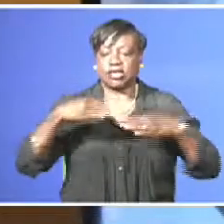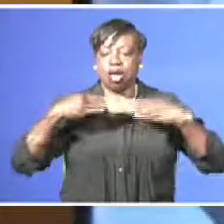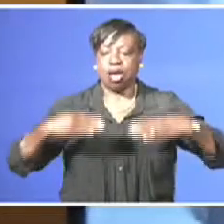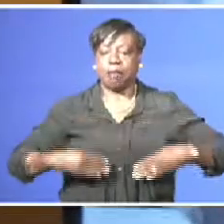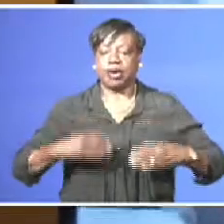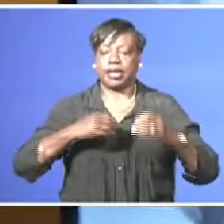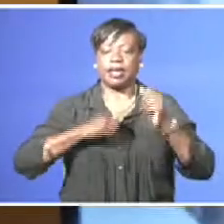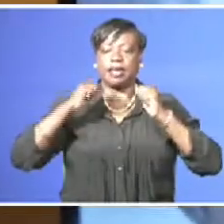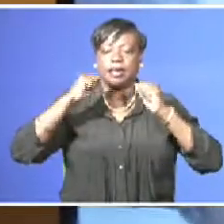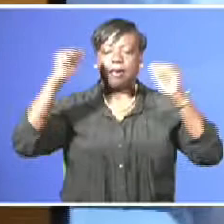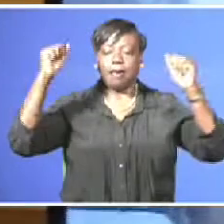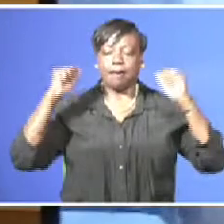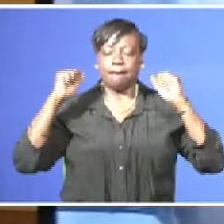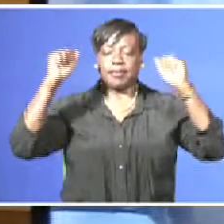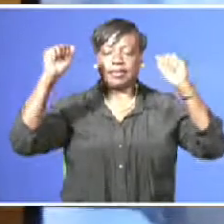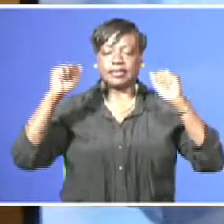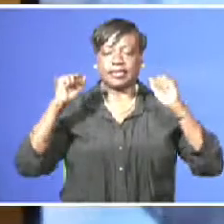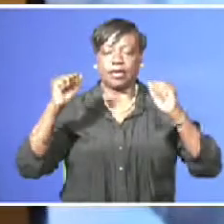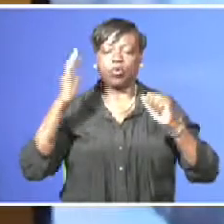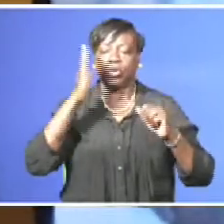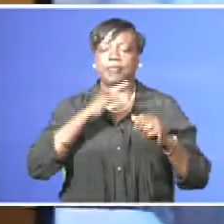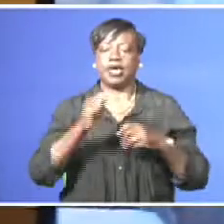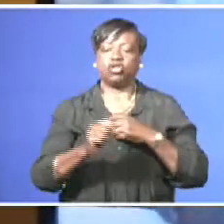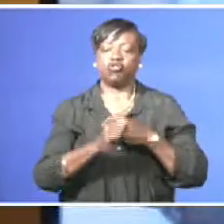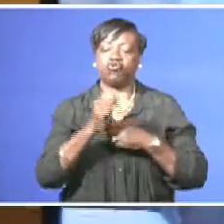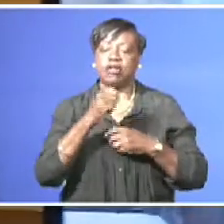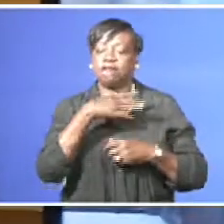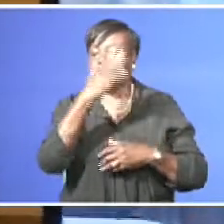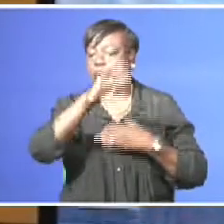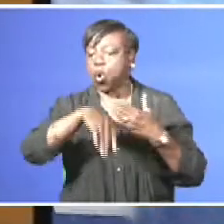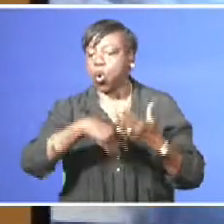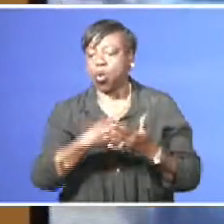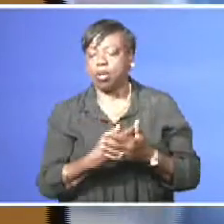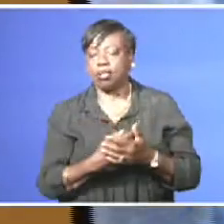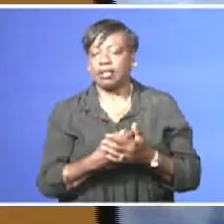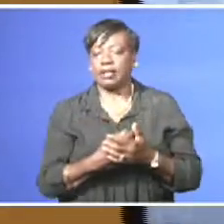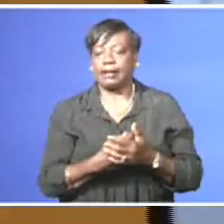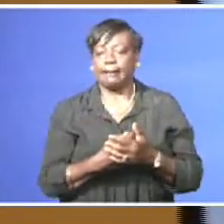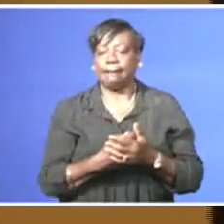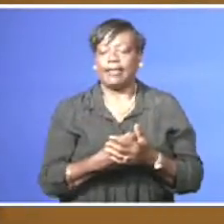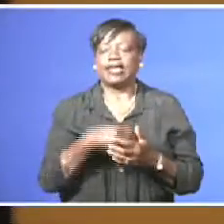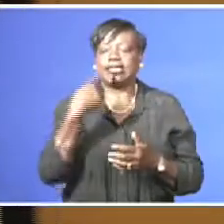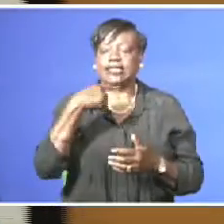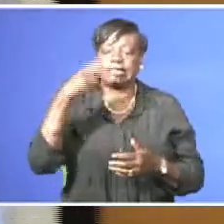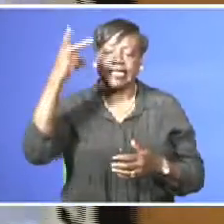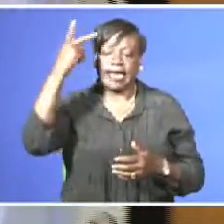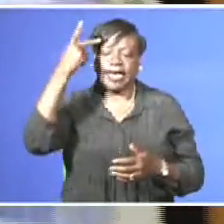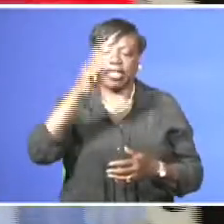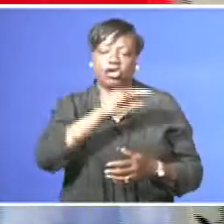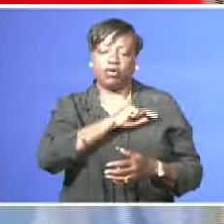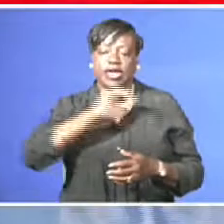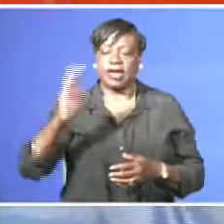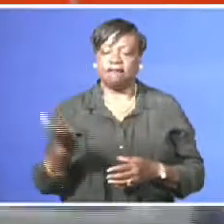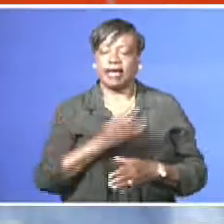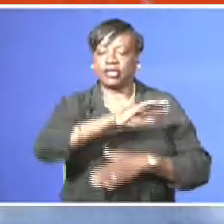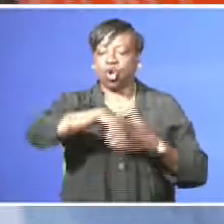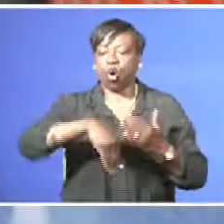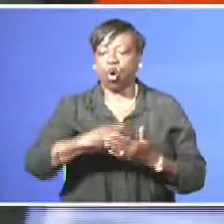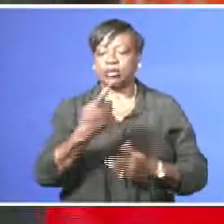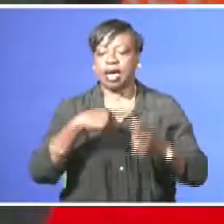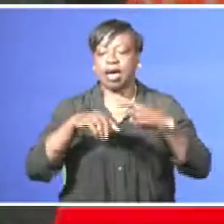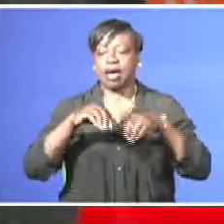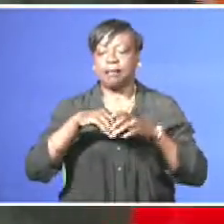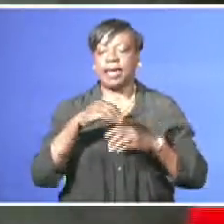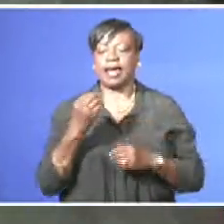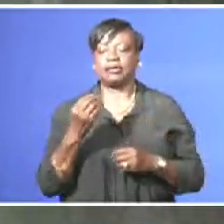and Novice Championships is going to be a treat for all, said first vice president in the Federation, Kenny Green. He invites all to come out, even to